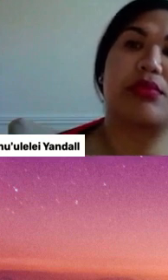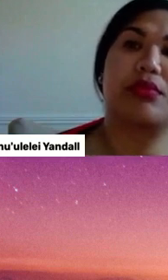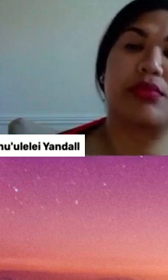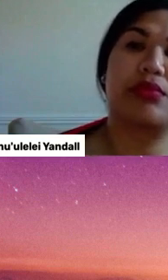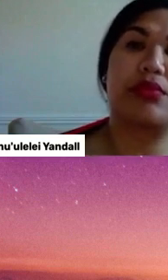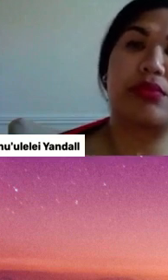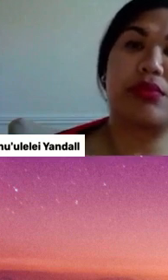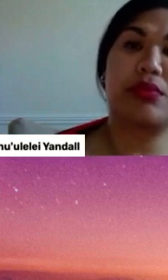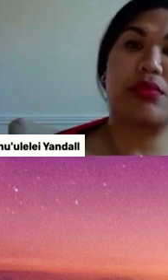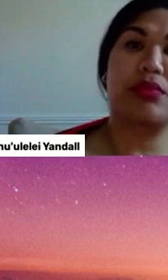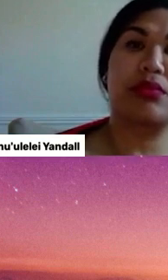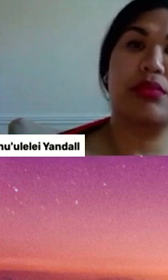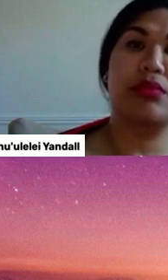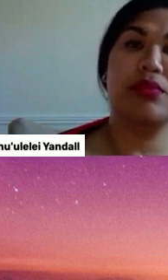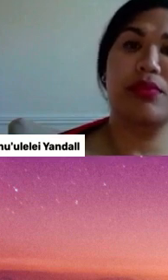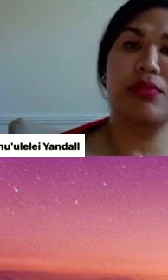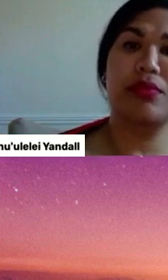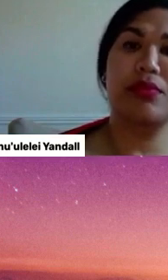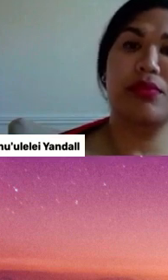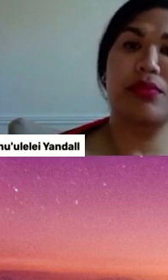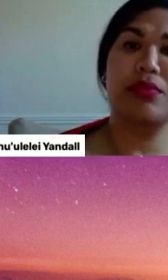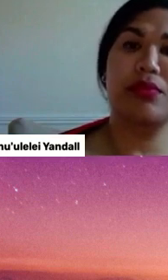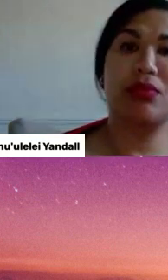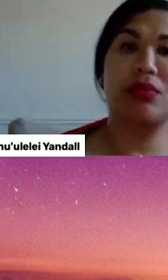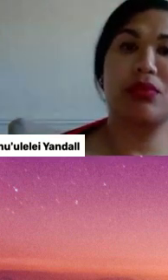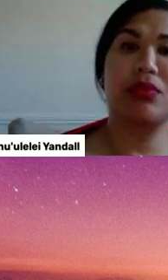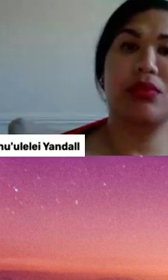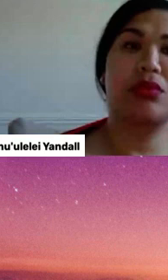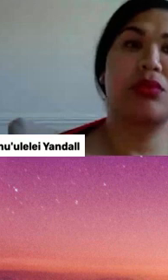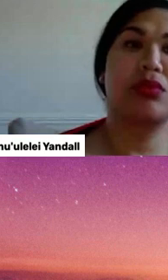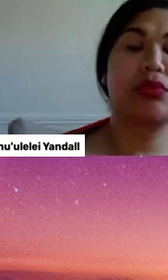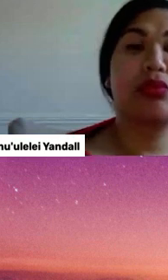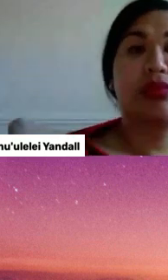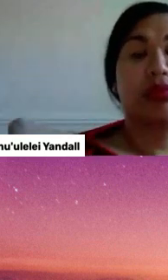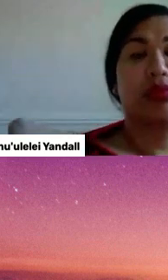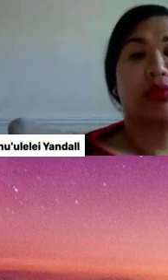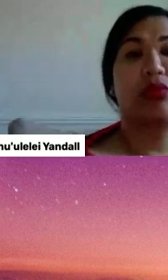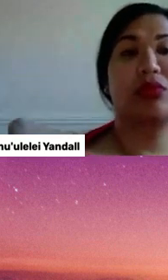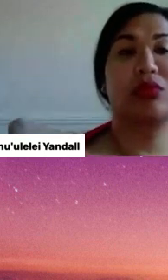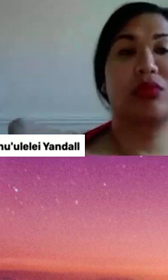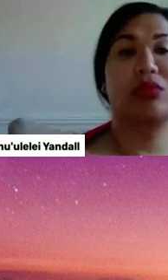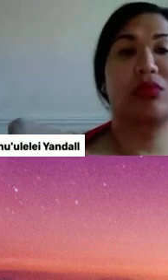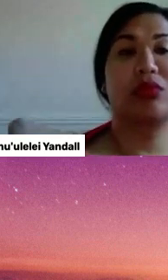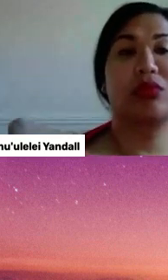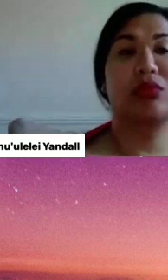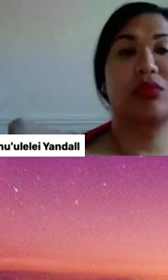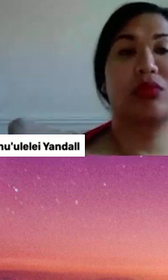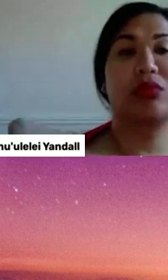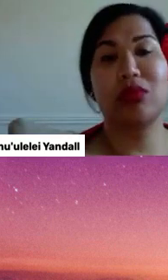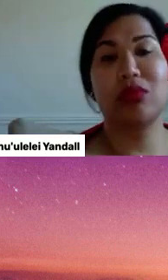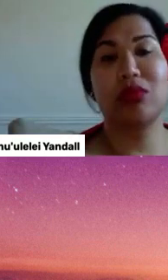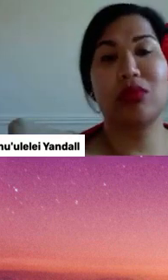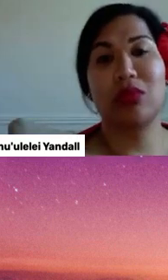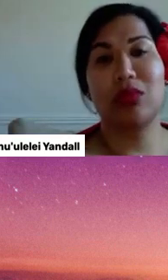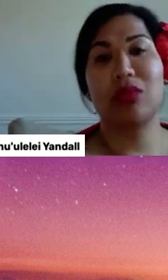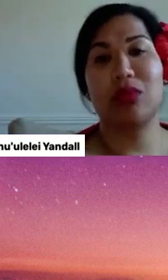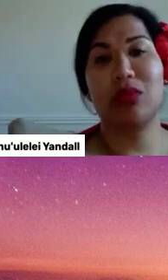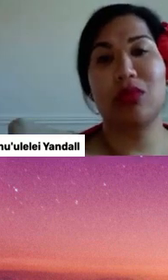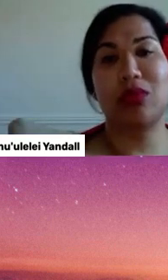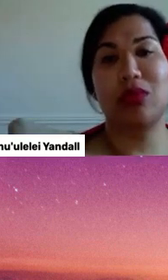moving beyond this system of the gender binary and the patriarchy to envision